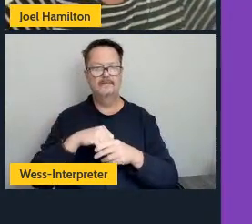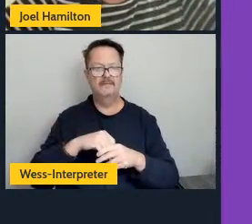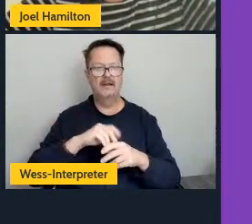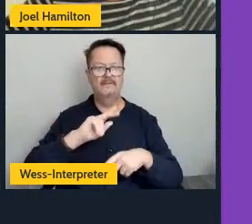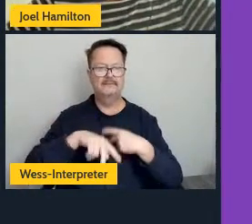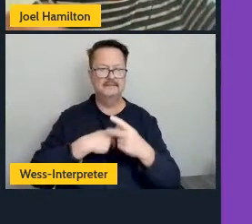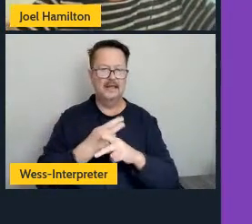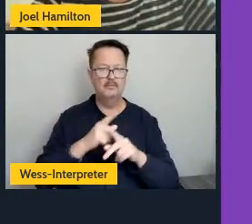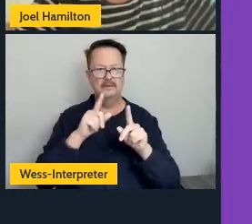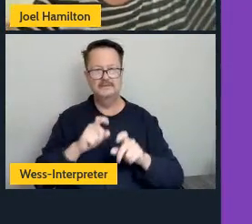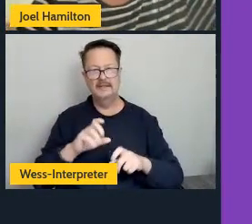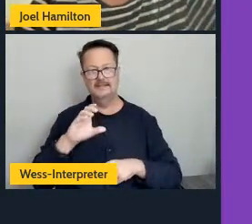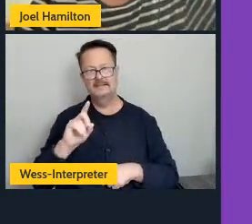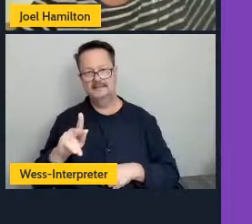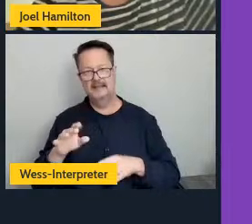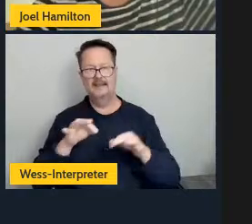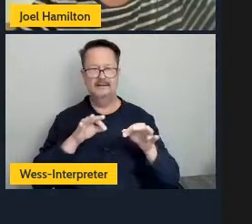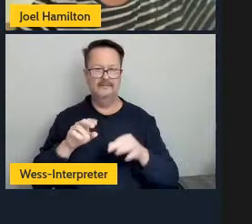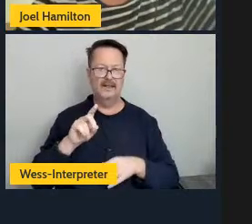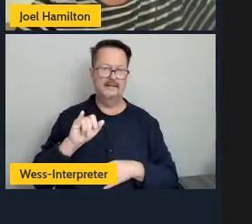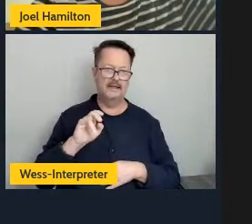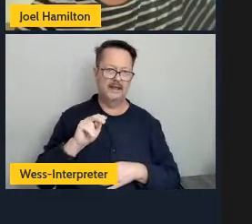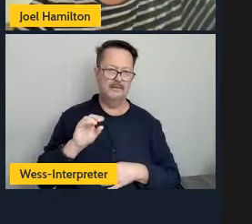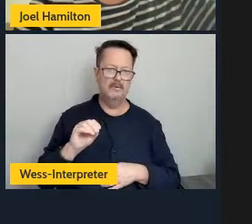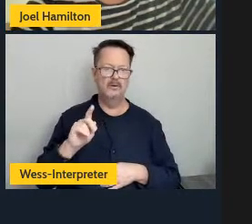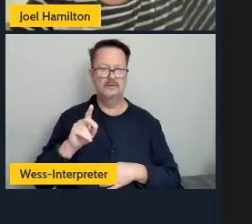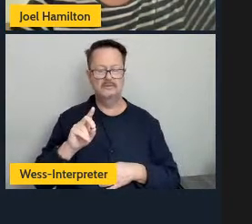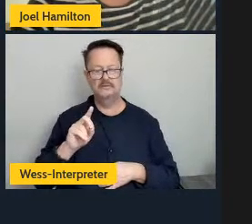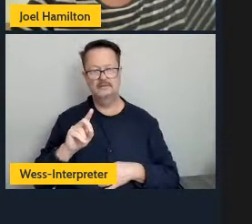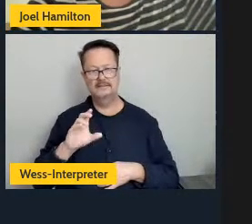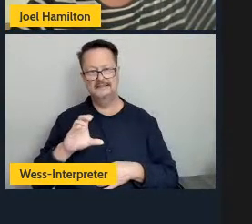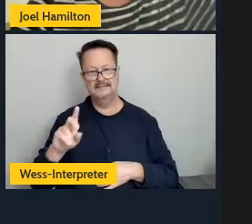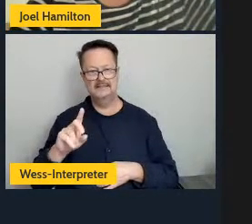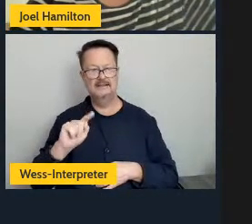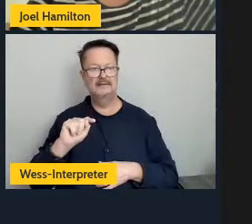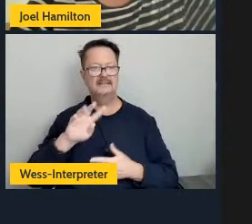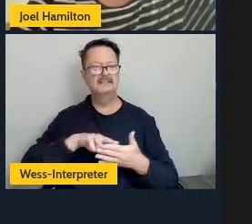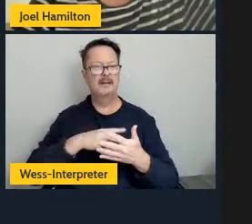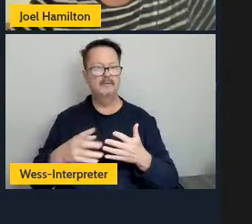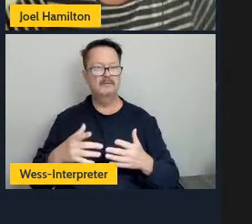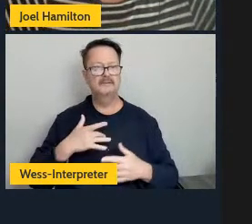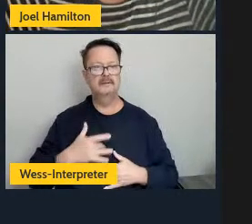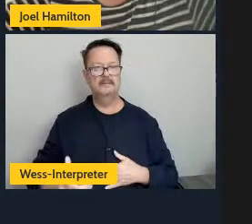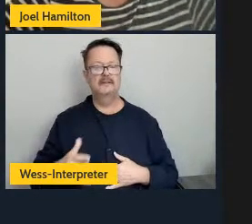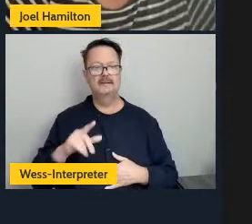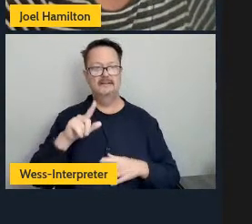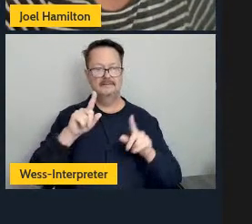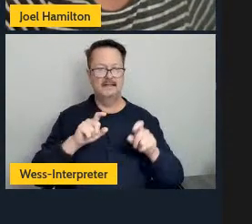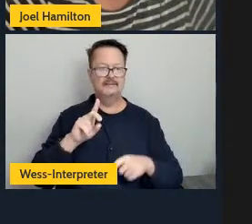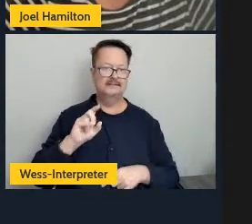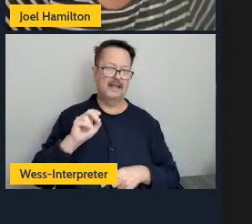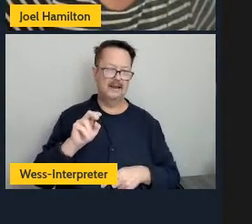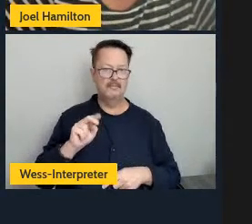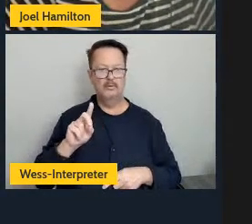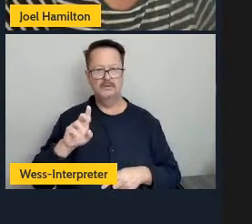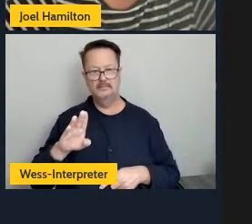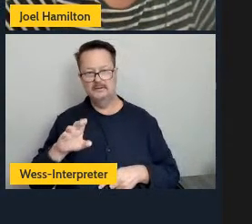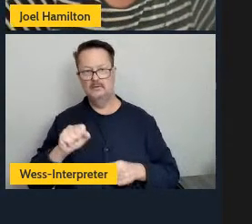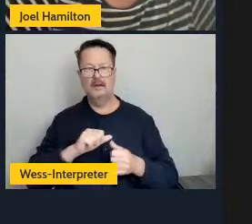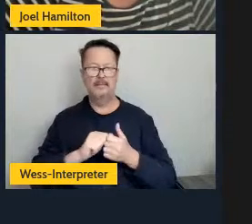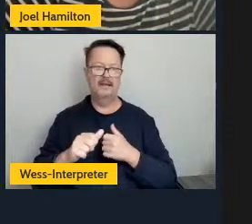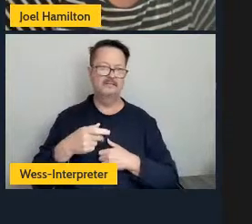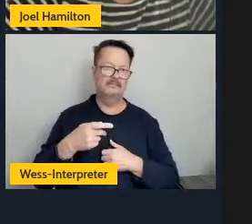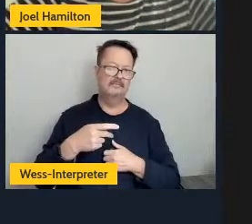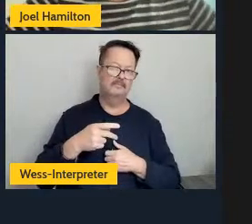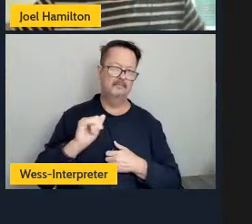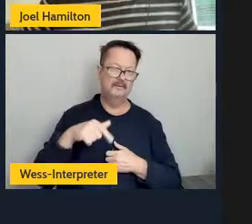testing CDK-defined DynamoDB tables? So normally in testing DynamoDB, you could say you could pass in PK,